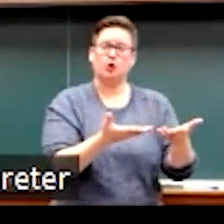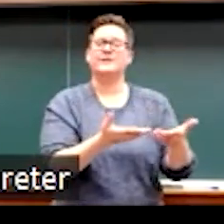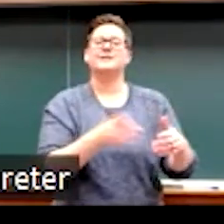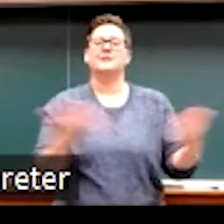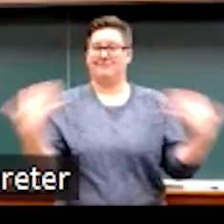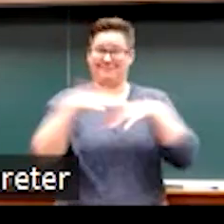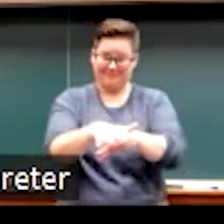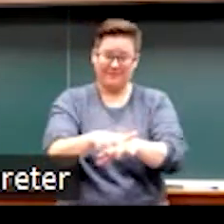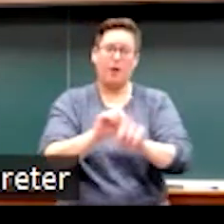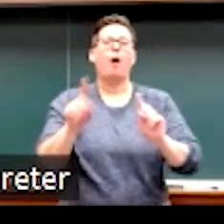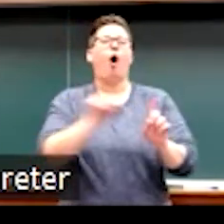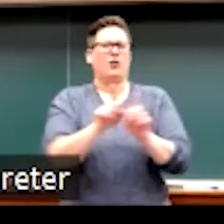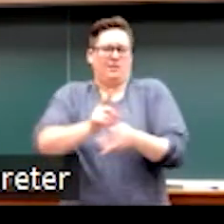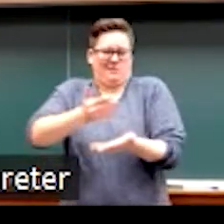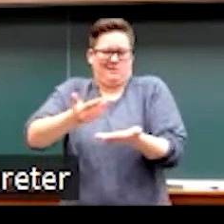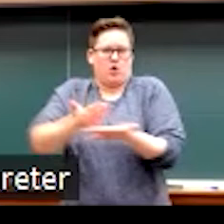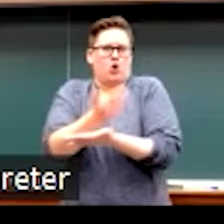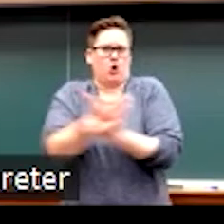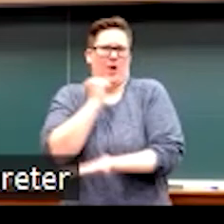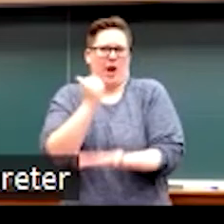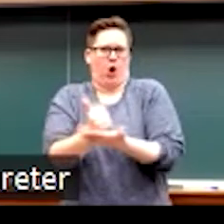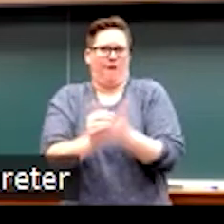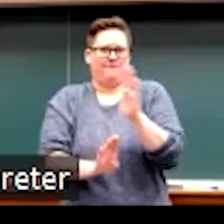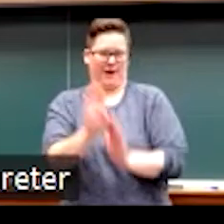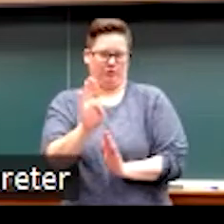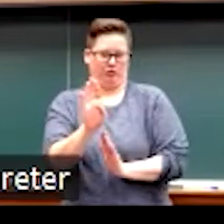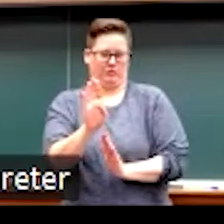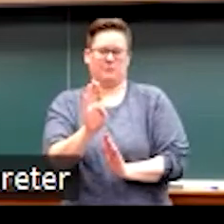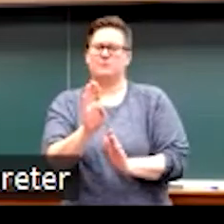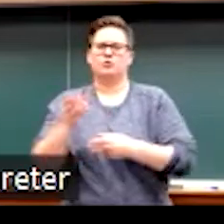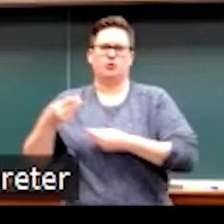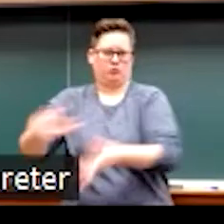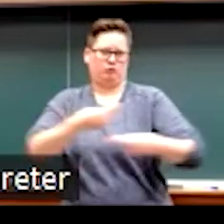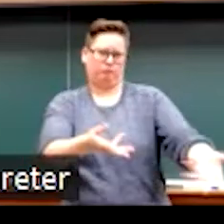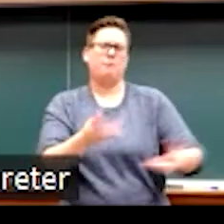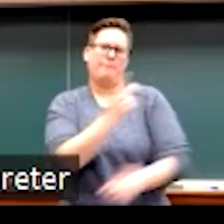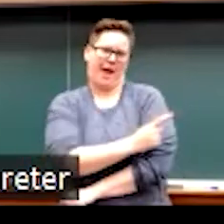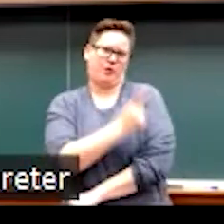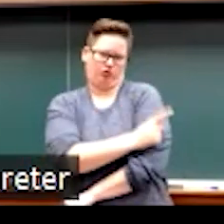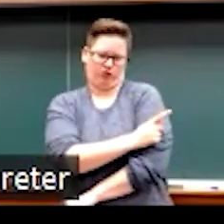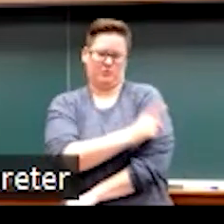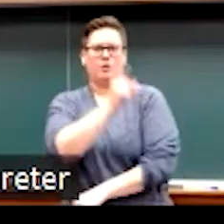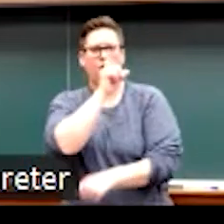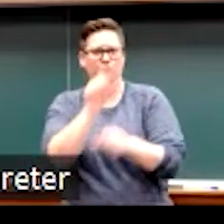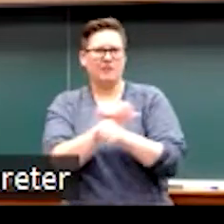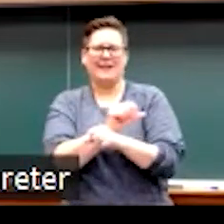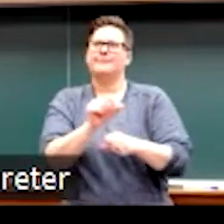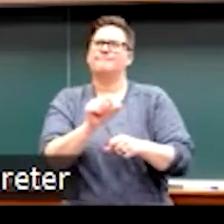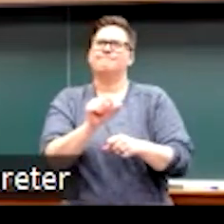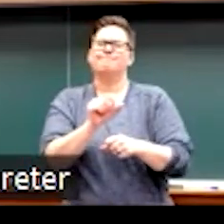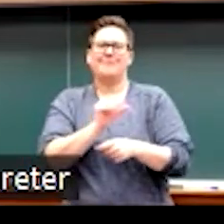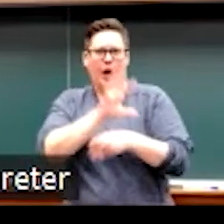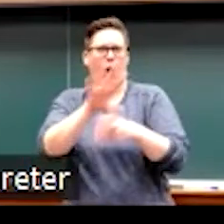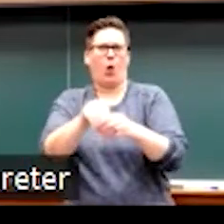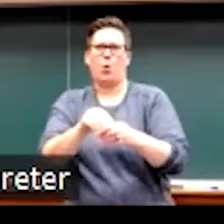creating novel interventions at the intersection of these and bringing those directly to patients. So we can inform and